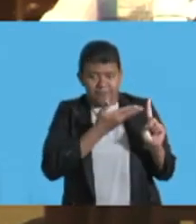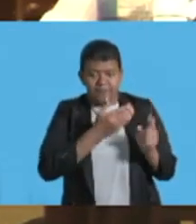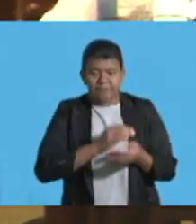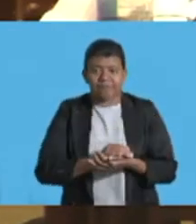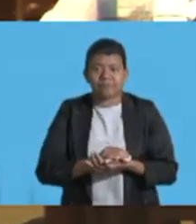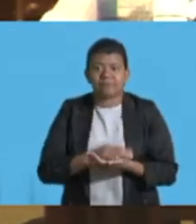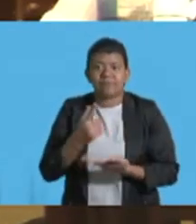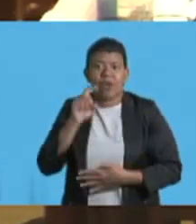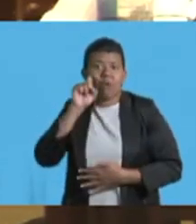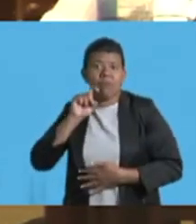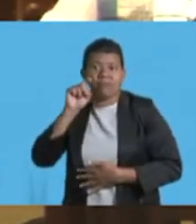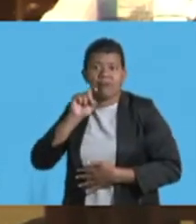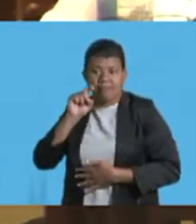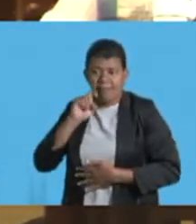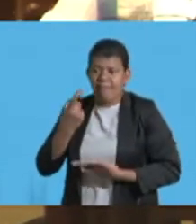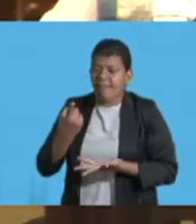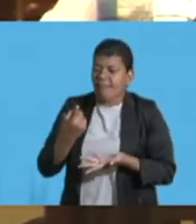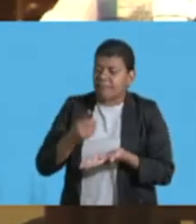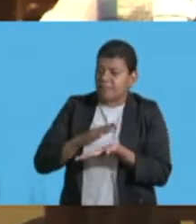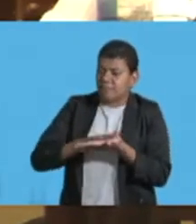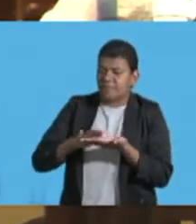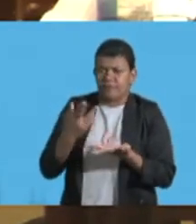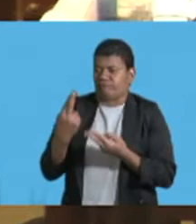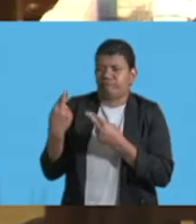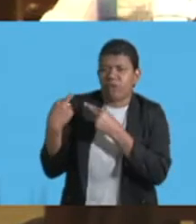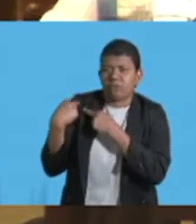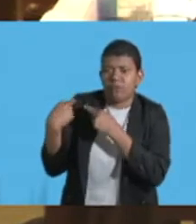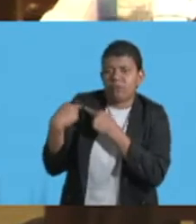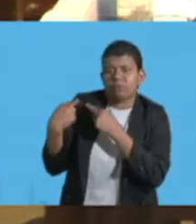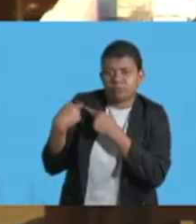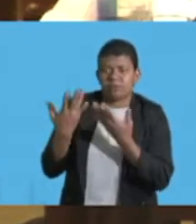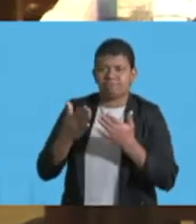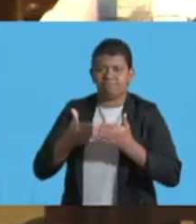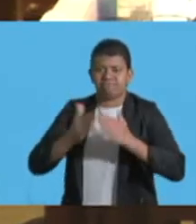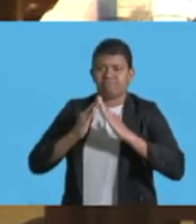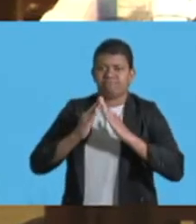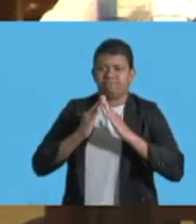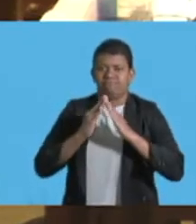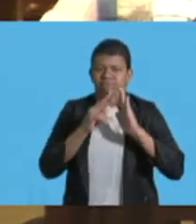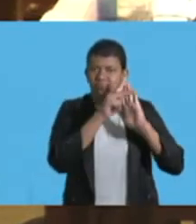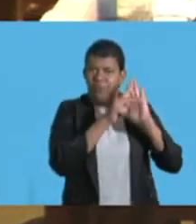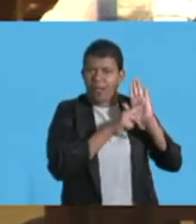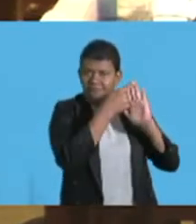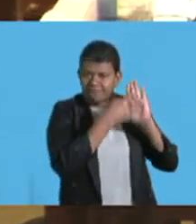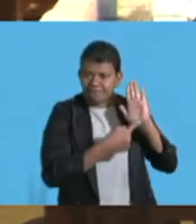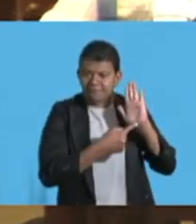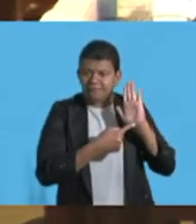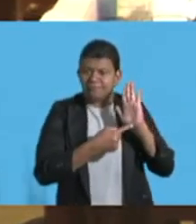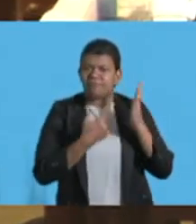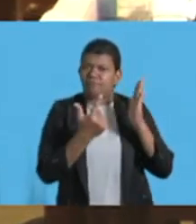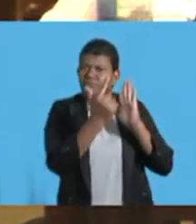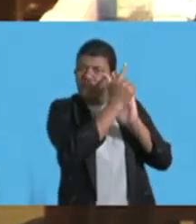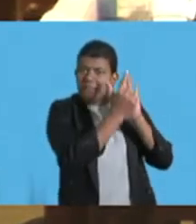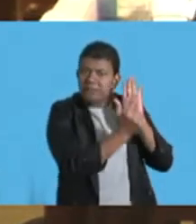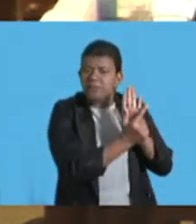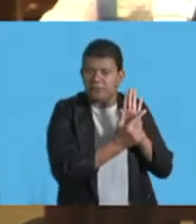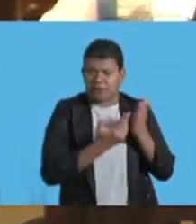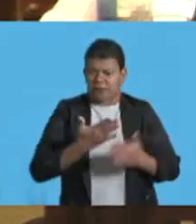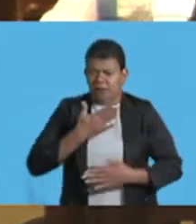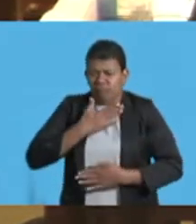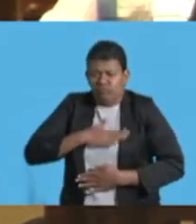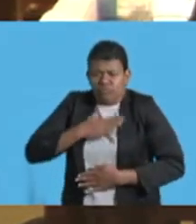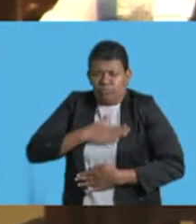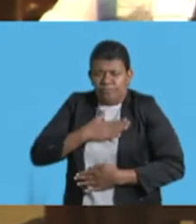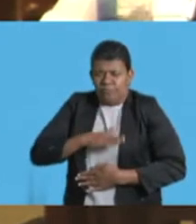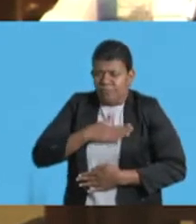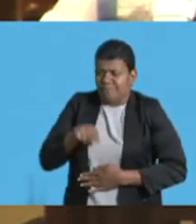is responsible for formulating of policies and regulatory framework for the provision of sustainable water and wastewater